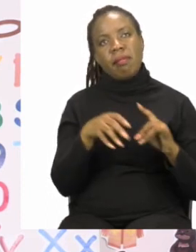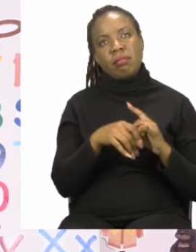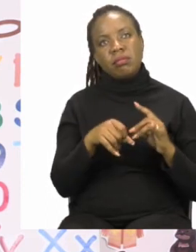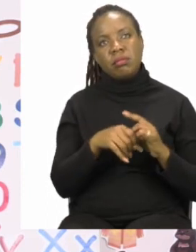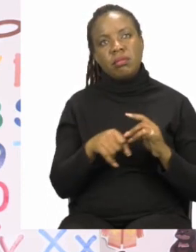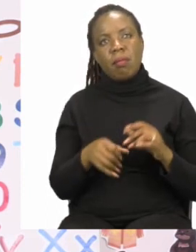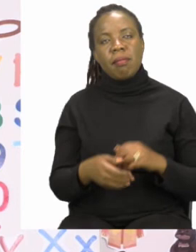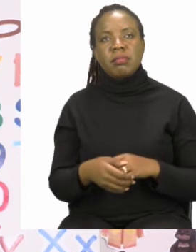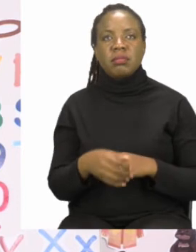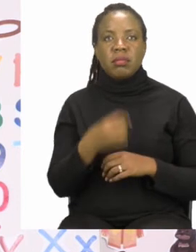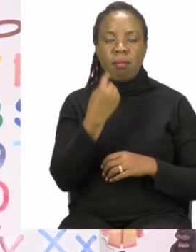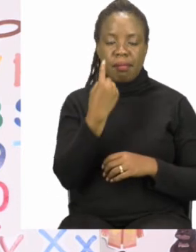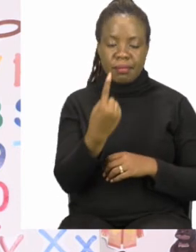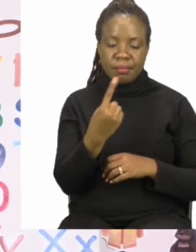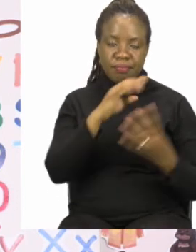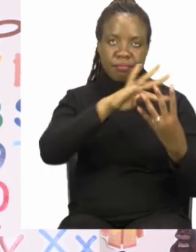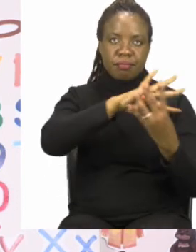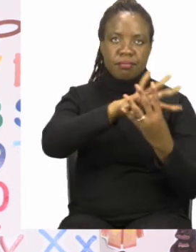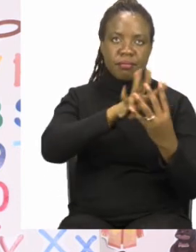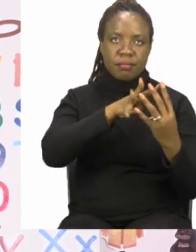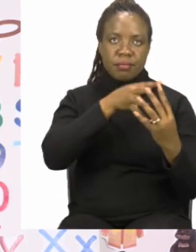like. Each camp has,